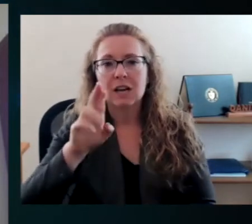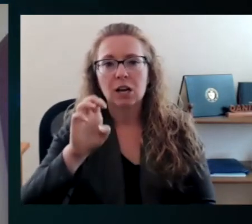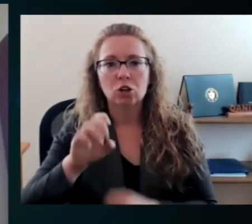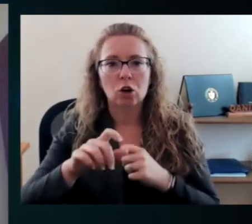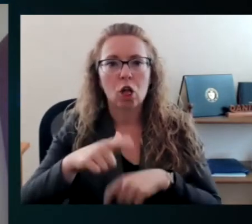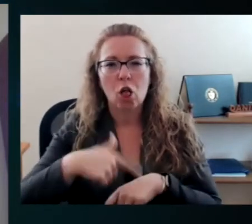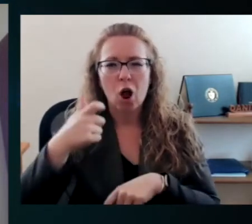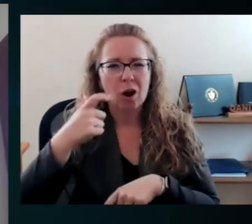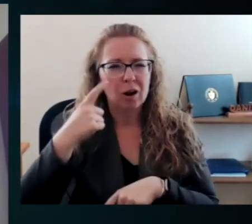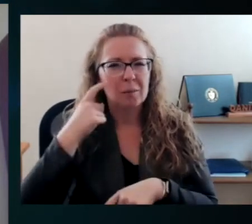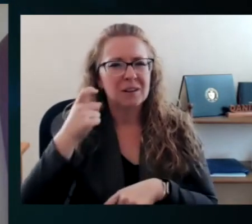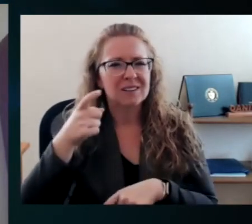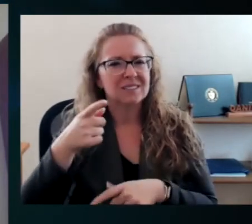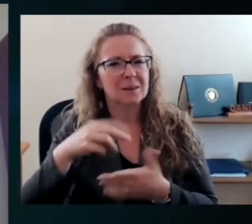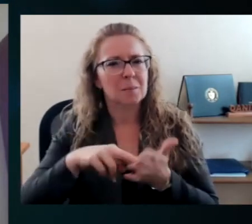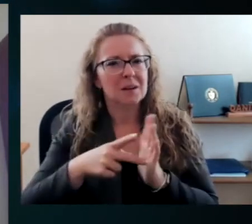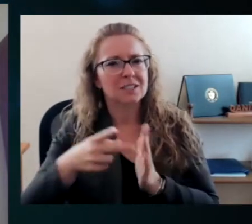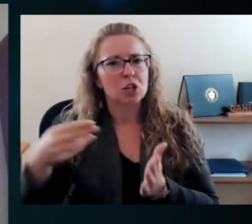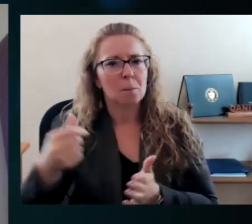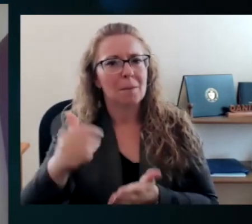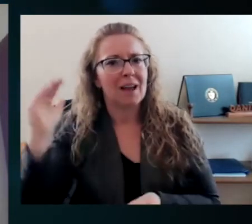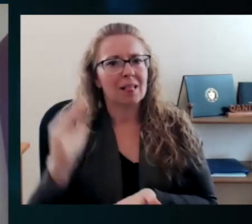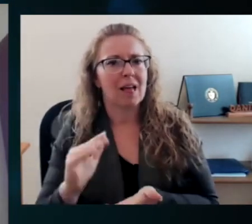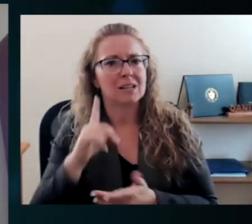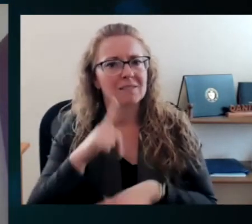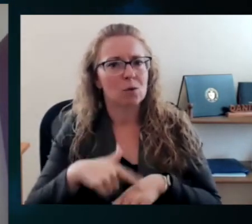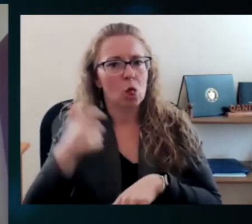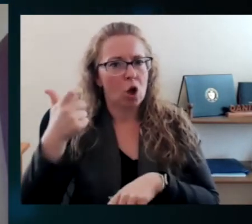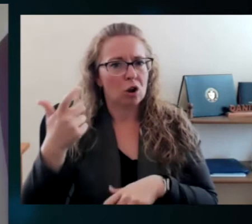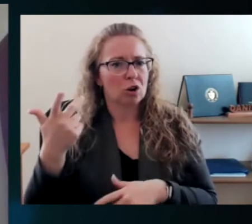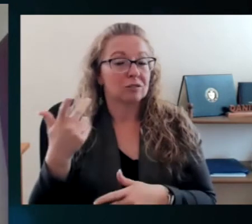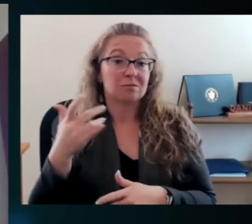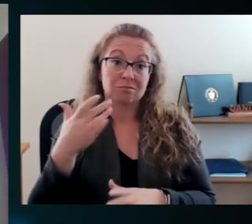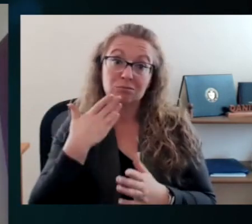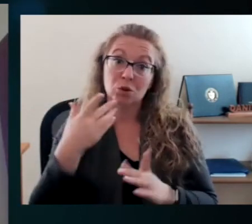rates of compensation, which is an excellent point.